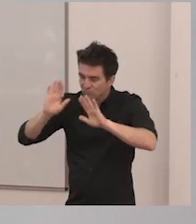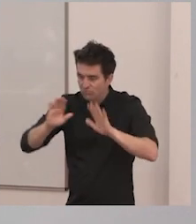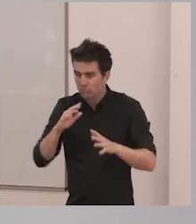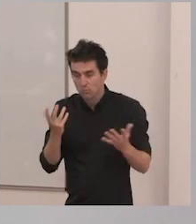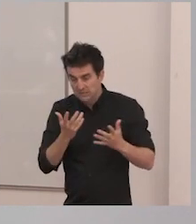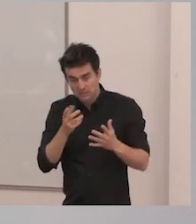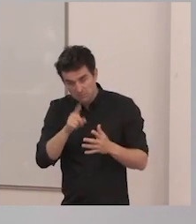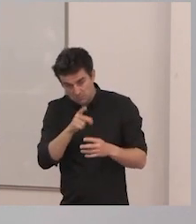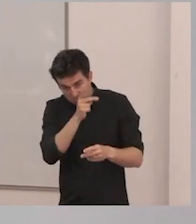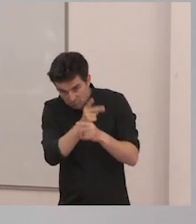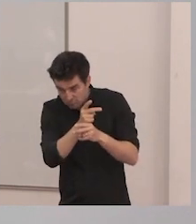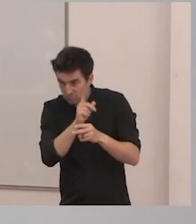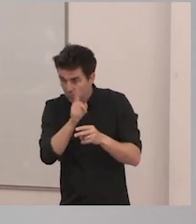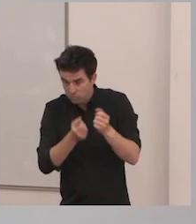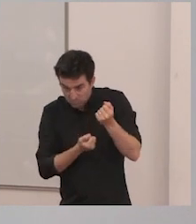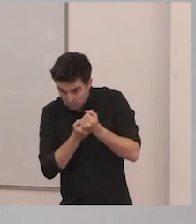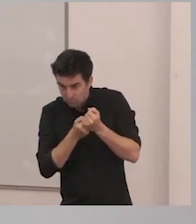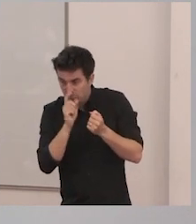with others.